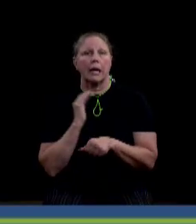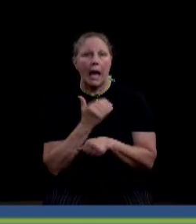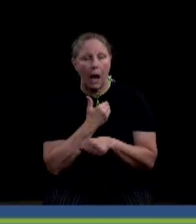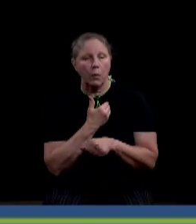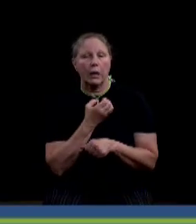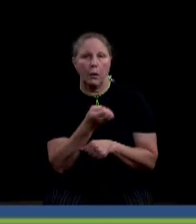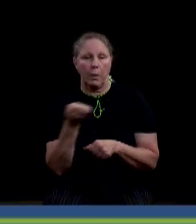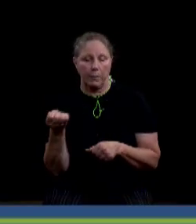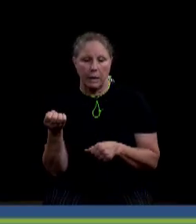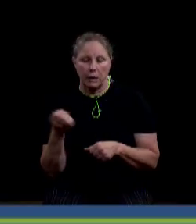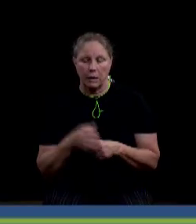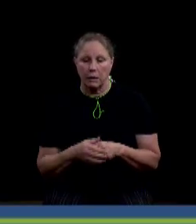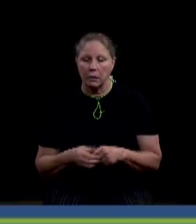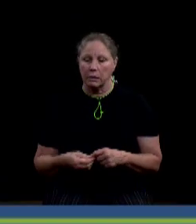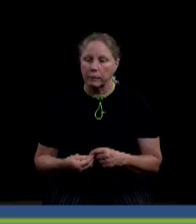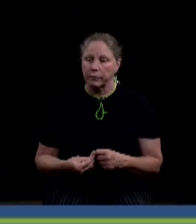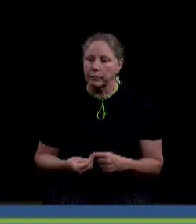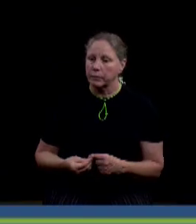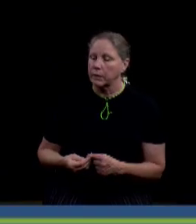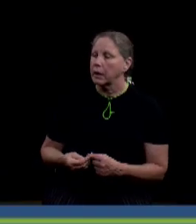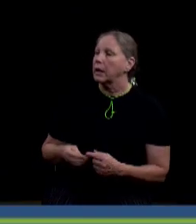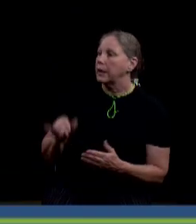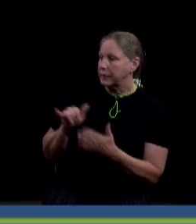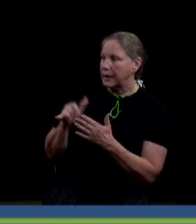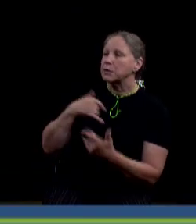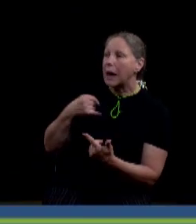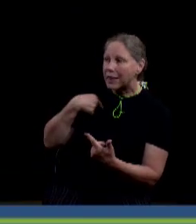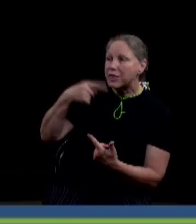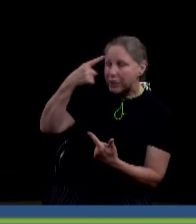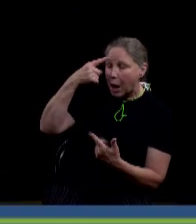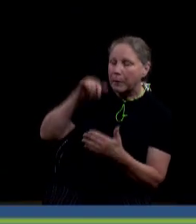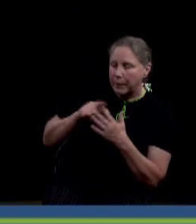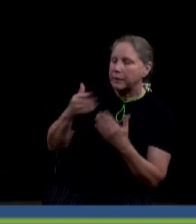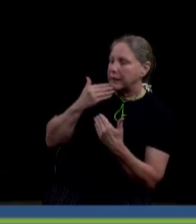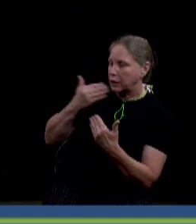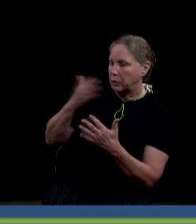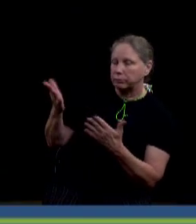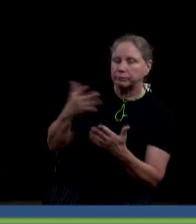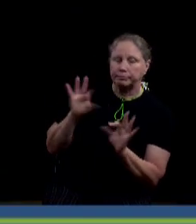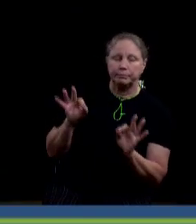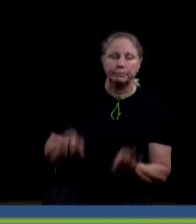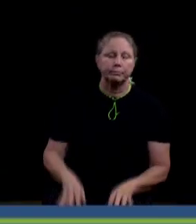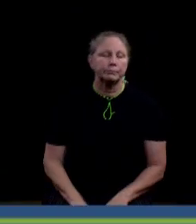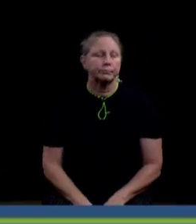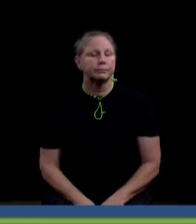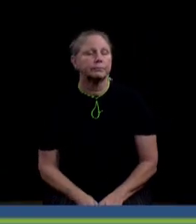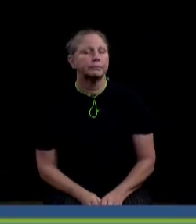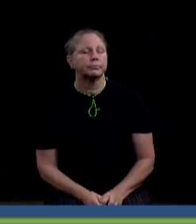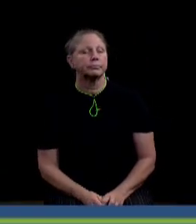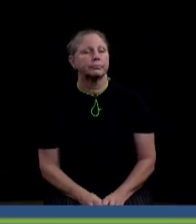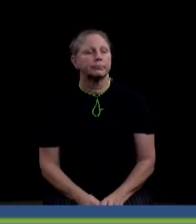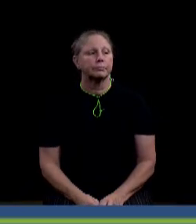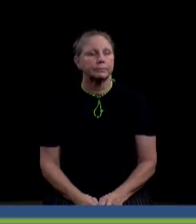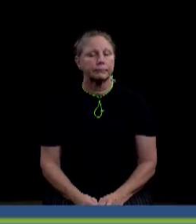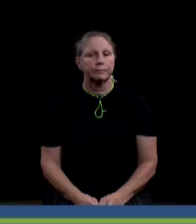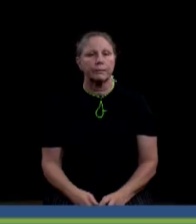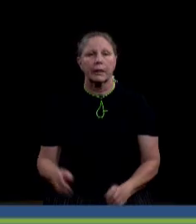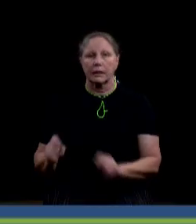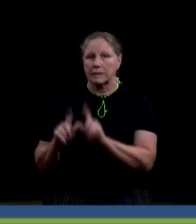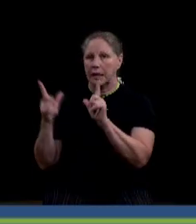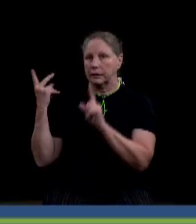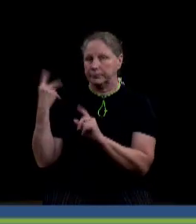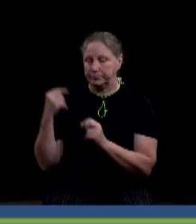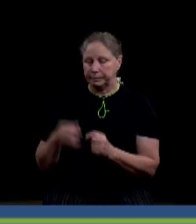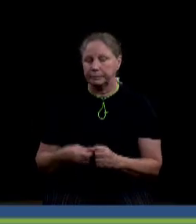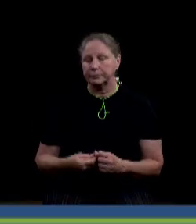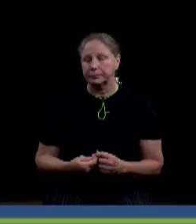Perfect. That was exactly what I was looking for. Thank you so much. Thank you. So back to slide 2. So as you can see, from